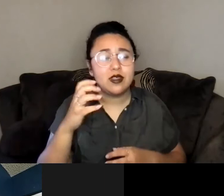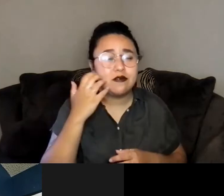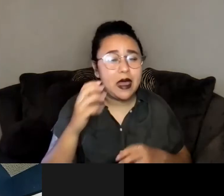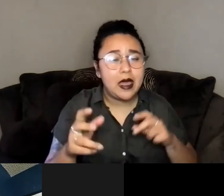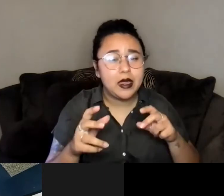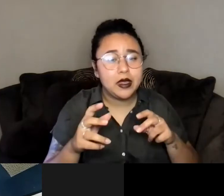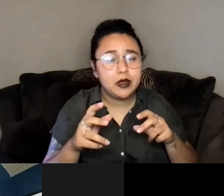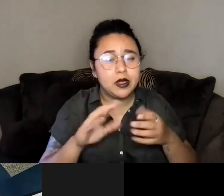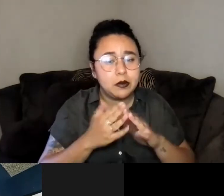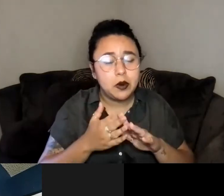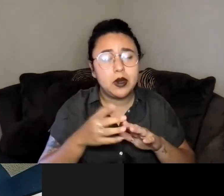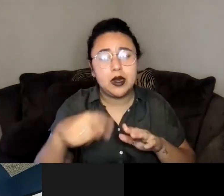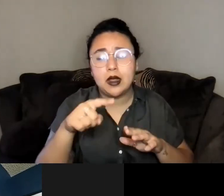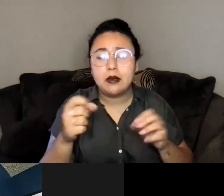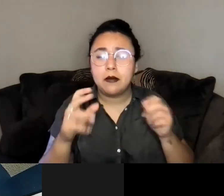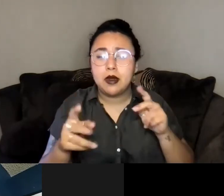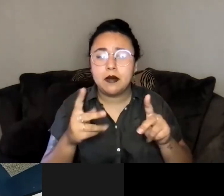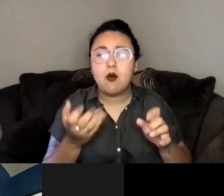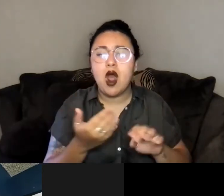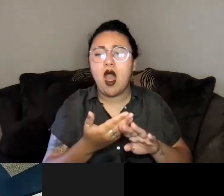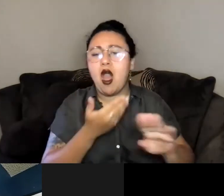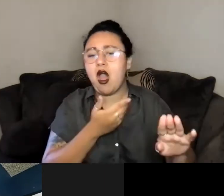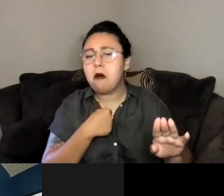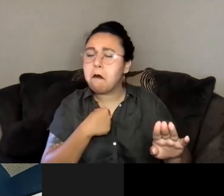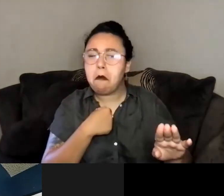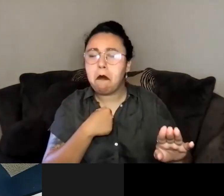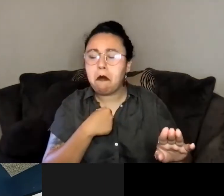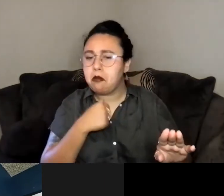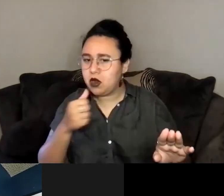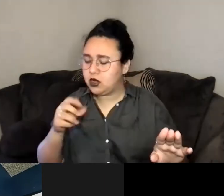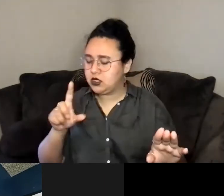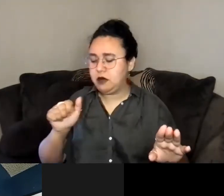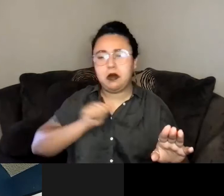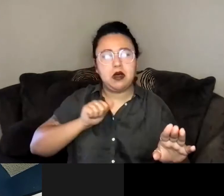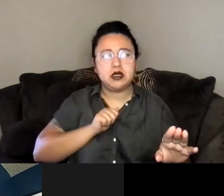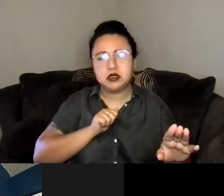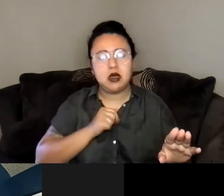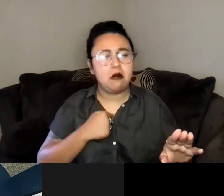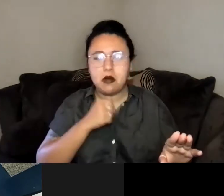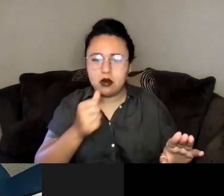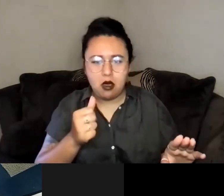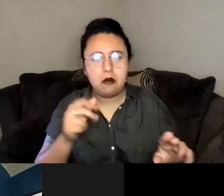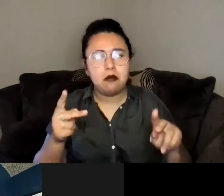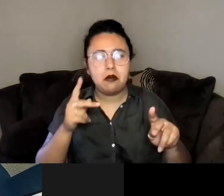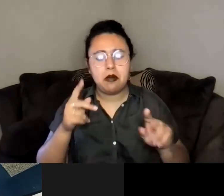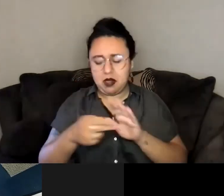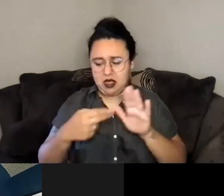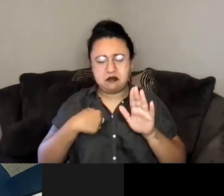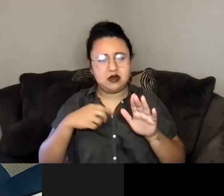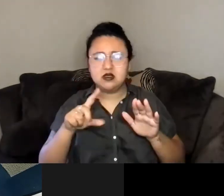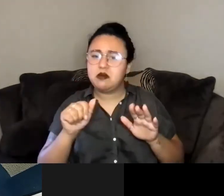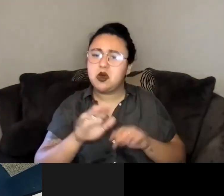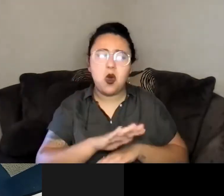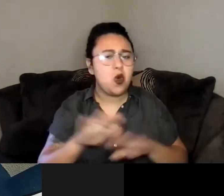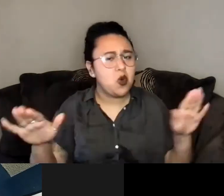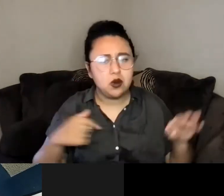have wanted to distance themselves from disability, from even being perceived as disabled. And we see